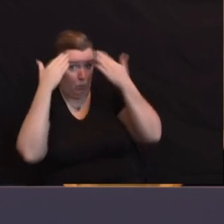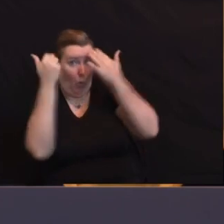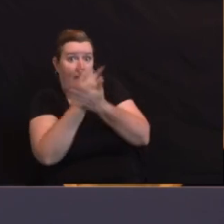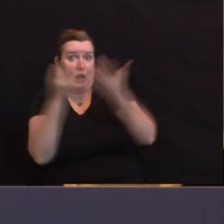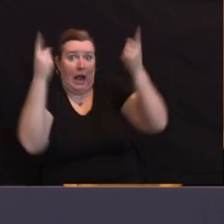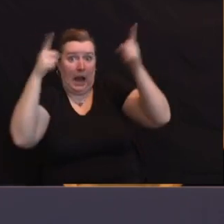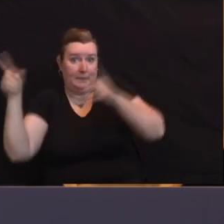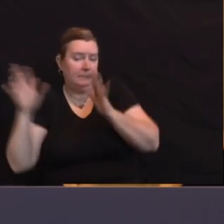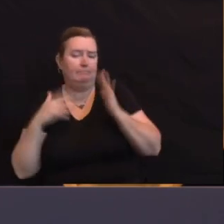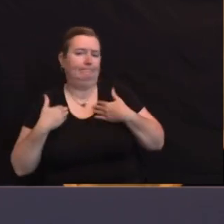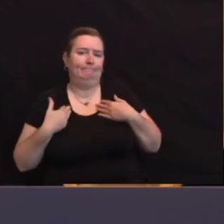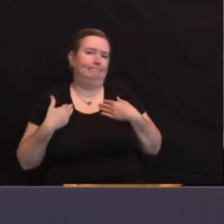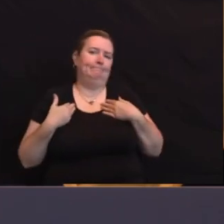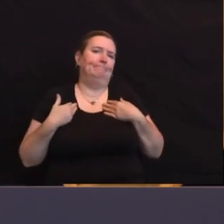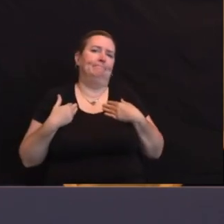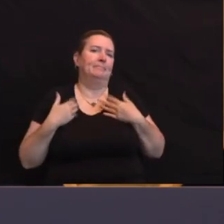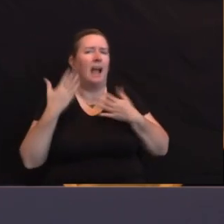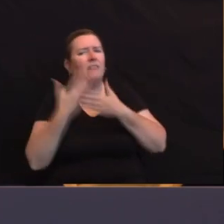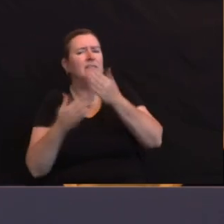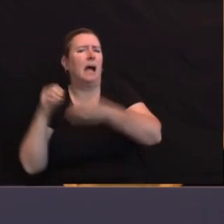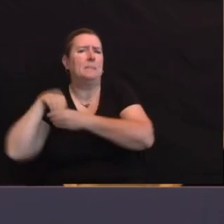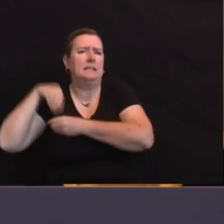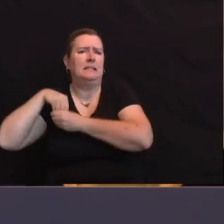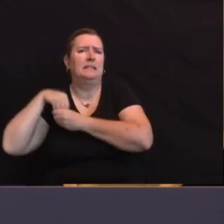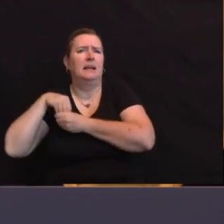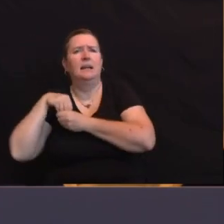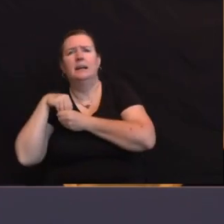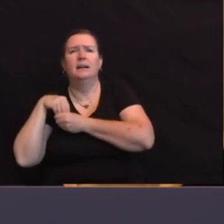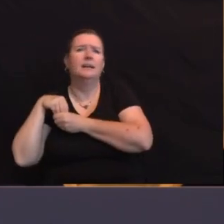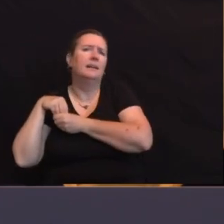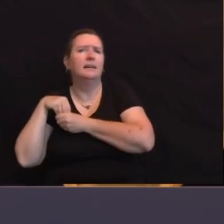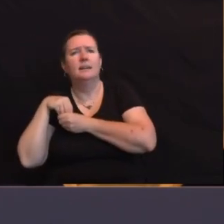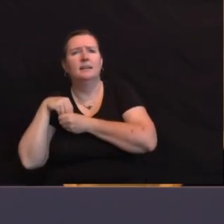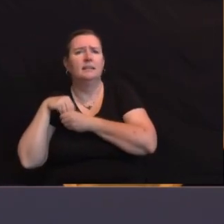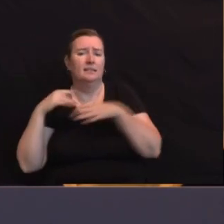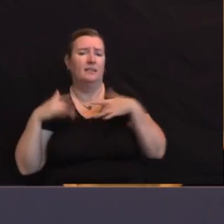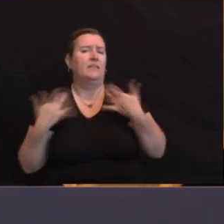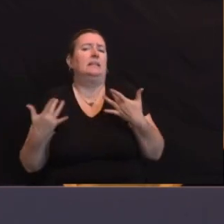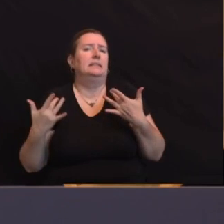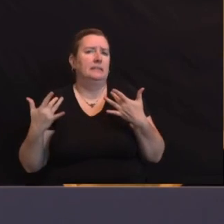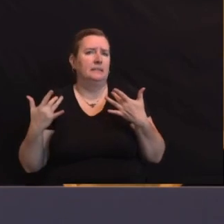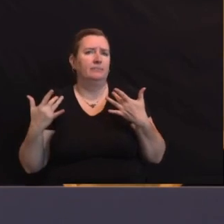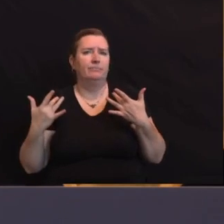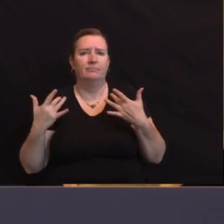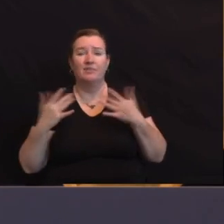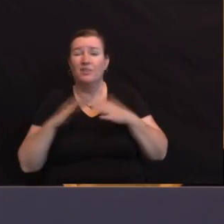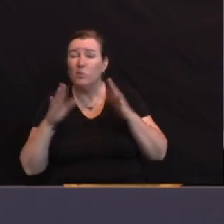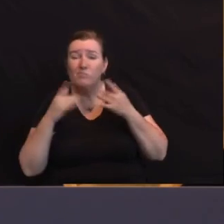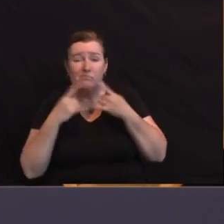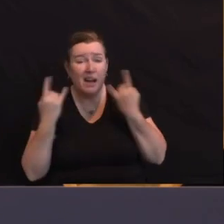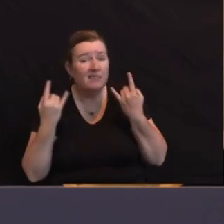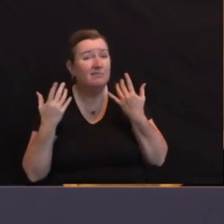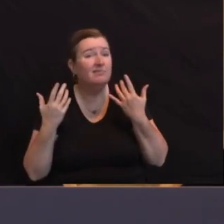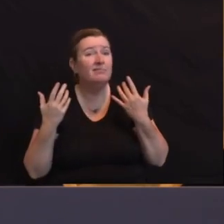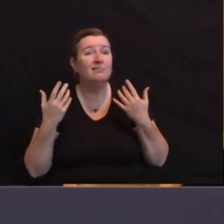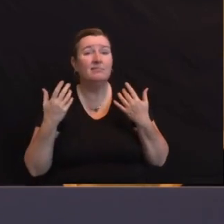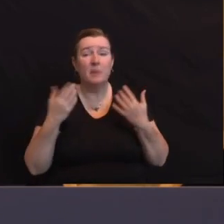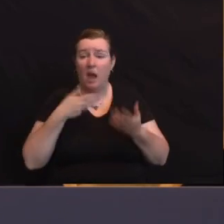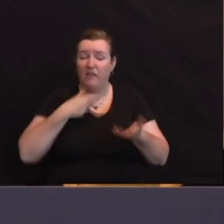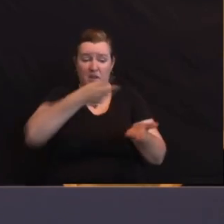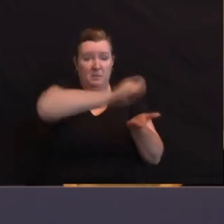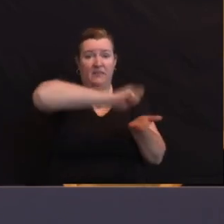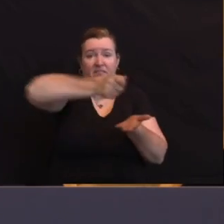indoor aspect where people weren't wearing masks. They were closer than they should have been, and there was some buffet food element.